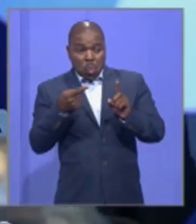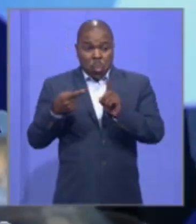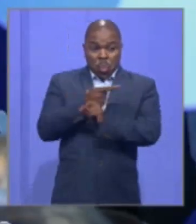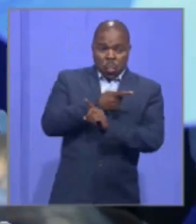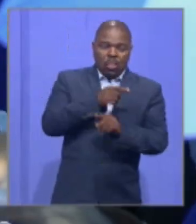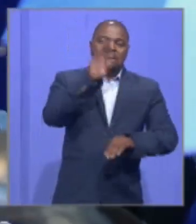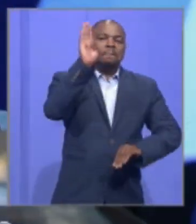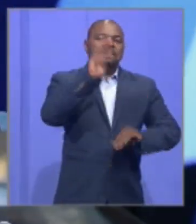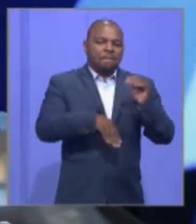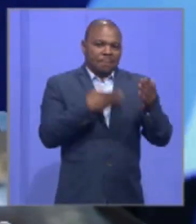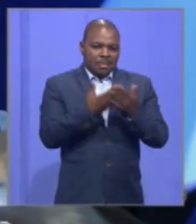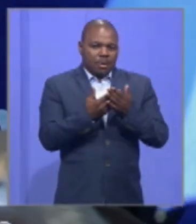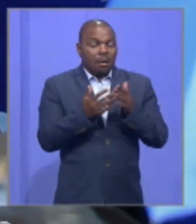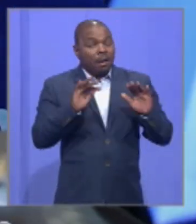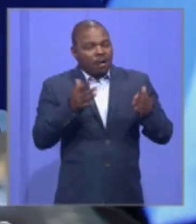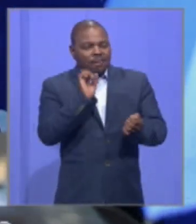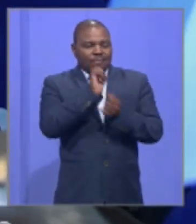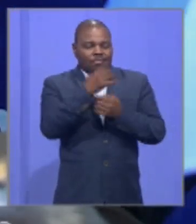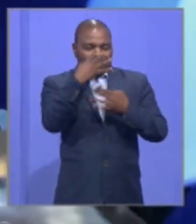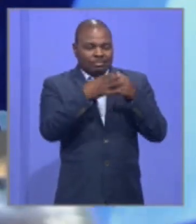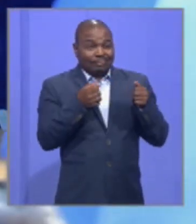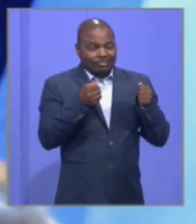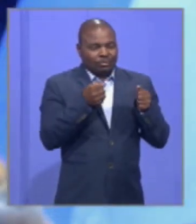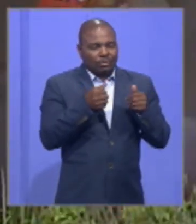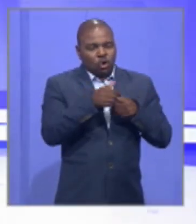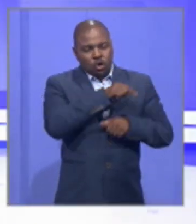otlhaiwa kgotsa ba tswalelwa kwa kgolegelong.